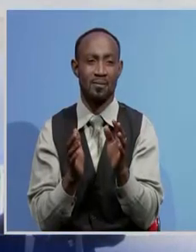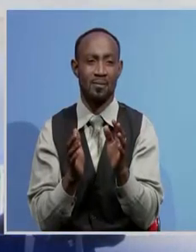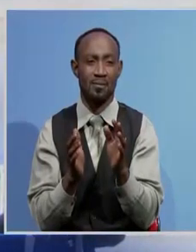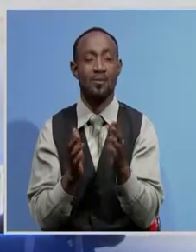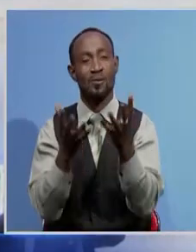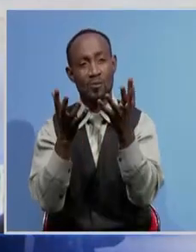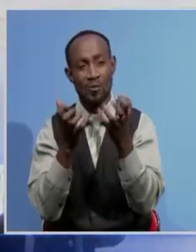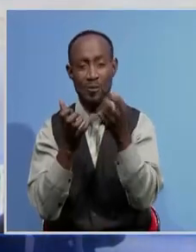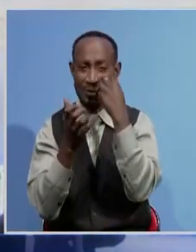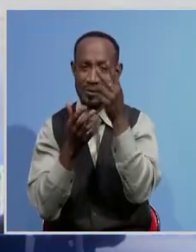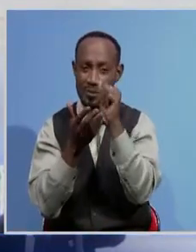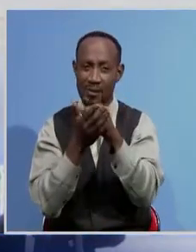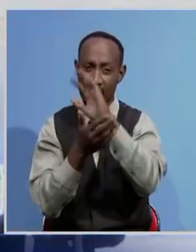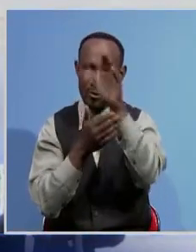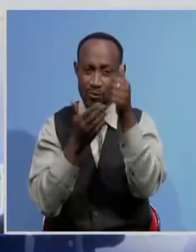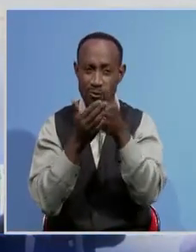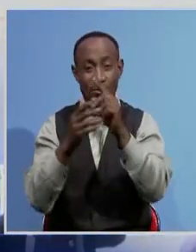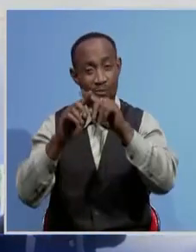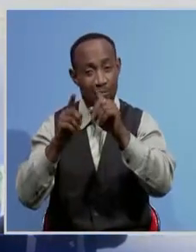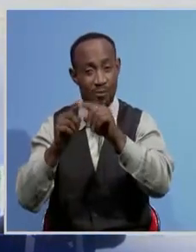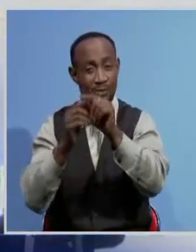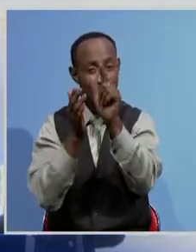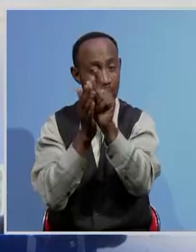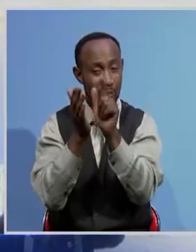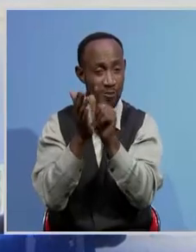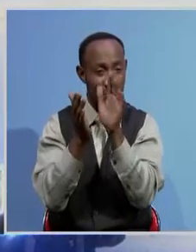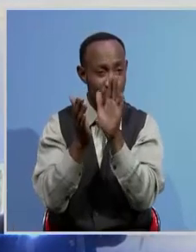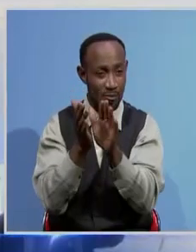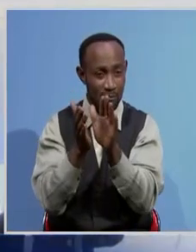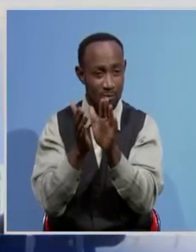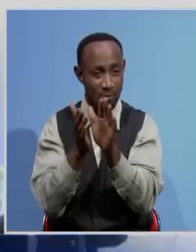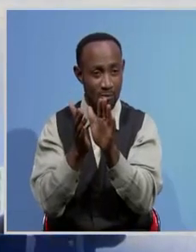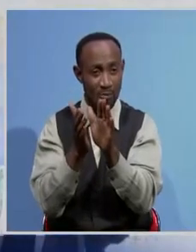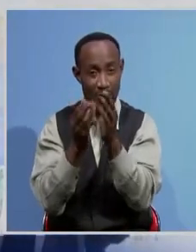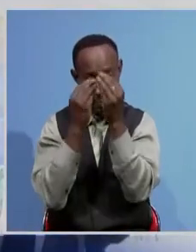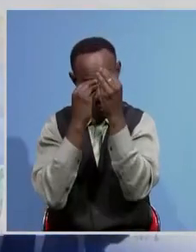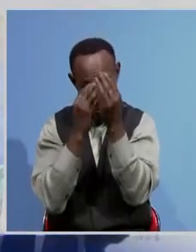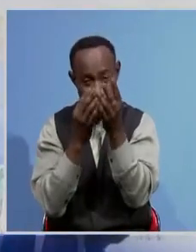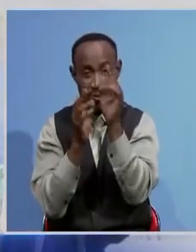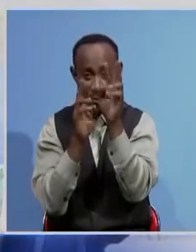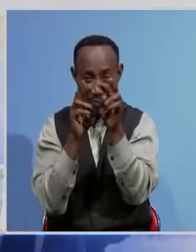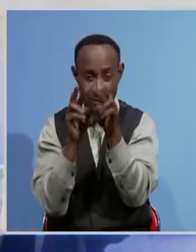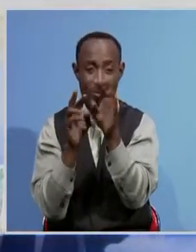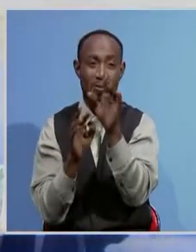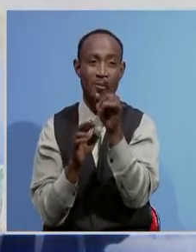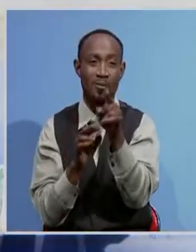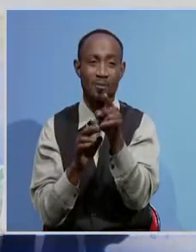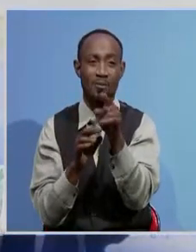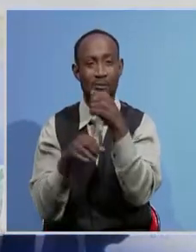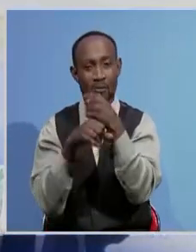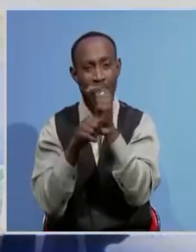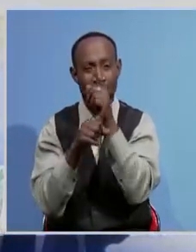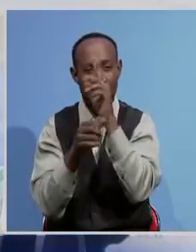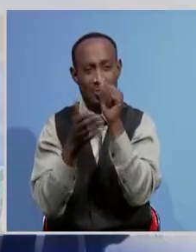that all the various pieces of legislation are being observed. We want to ensure we